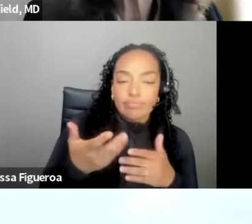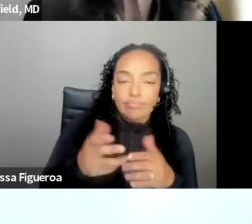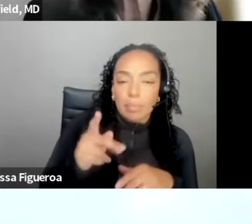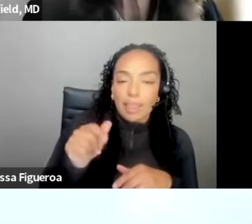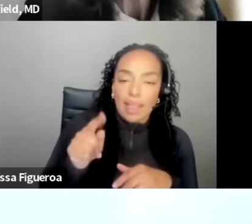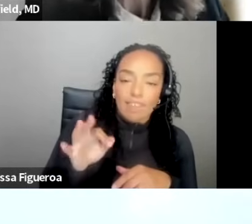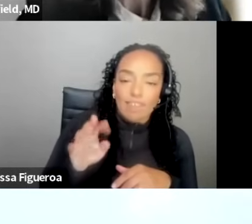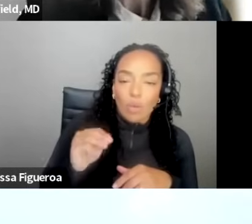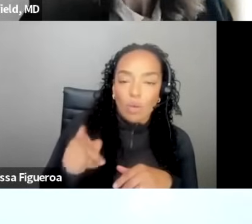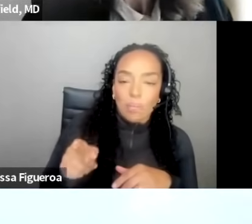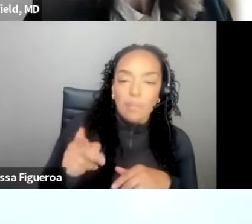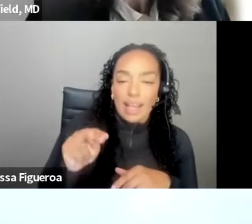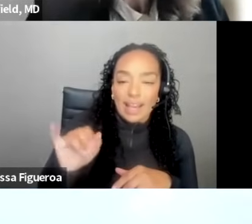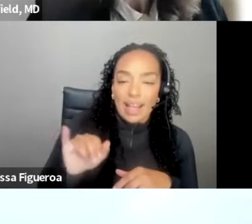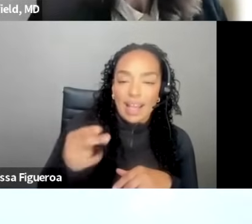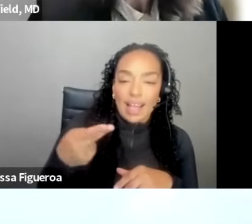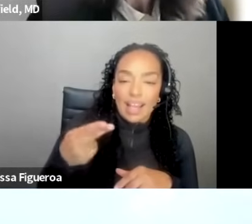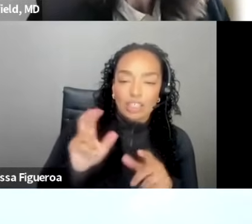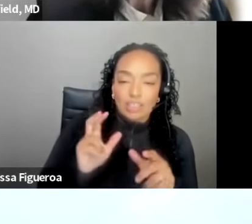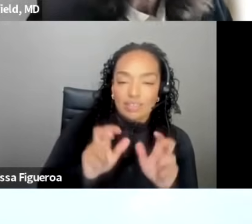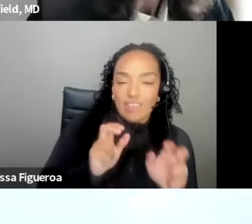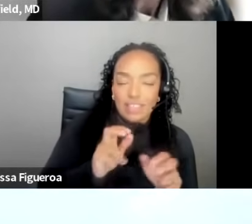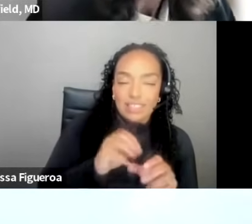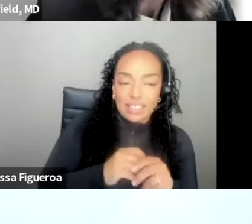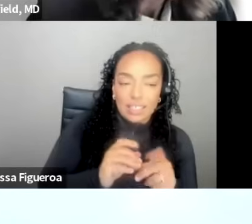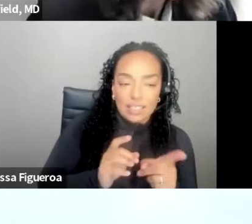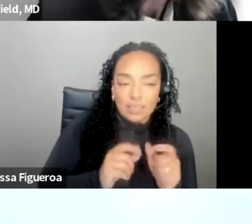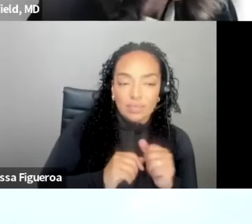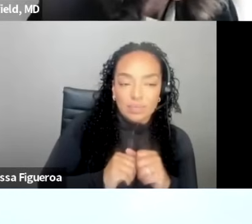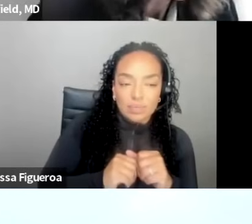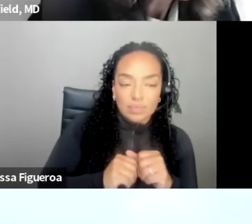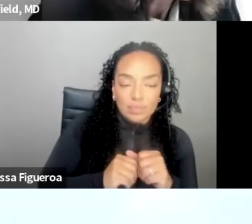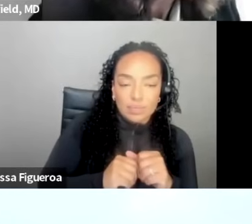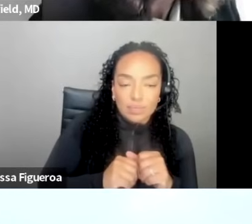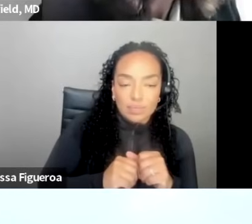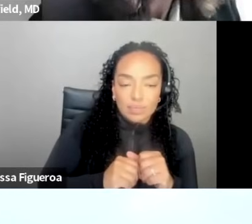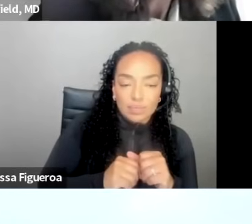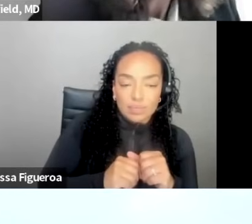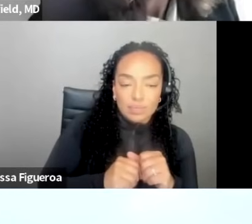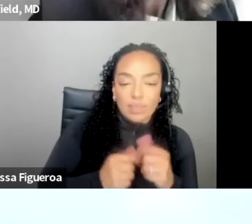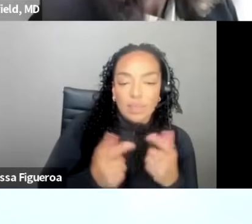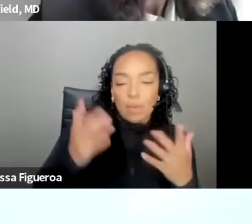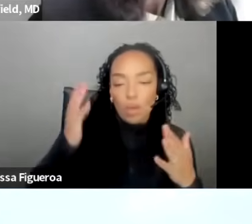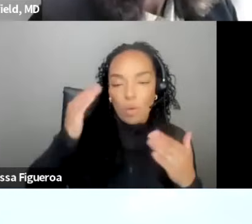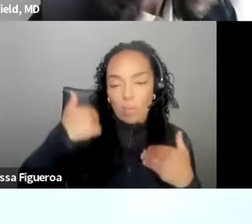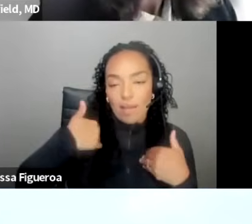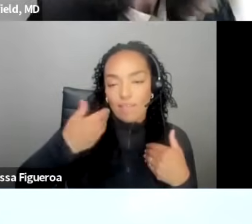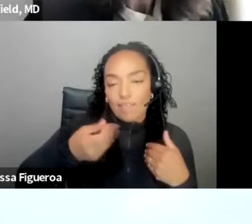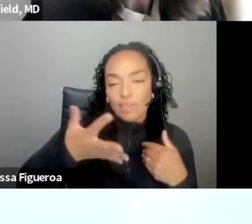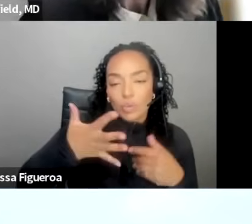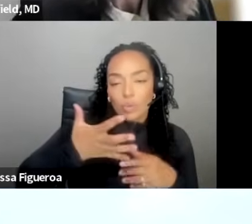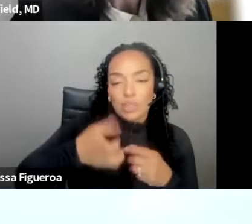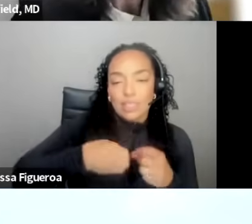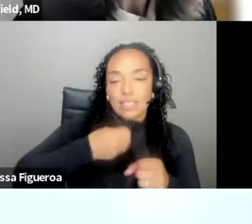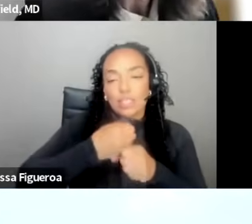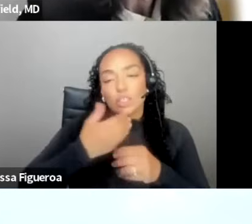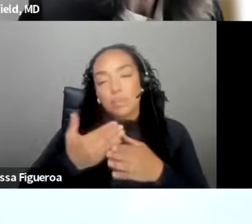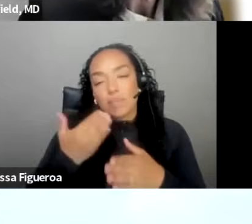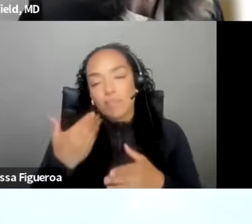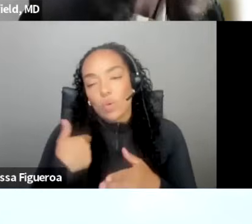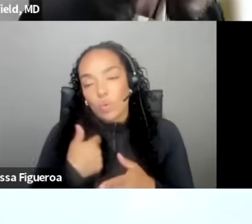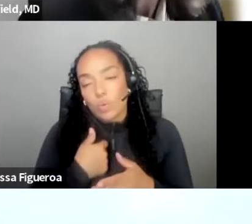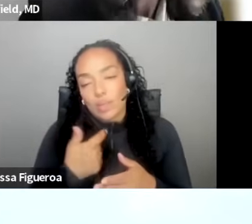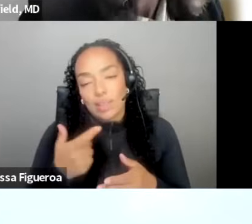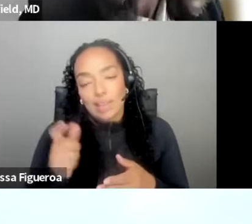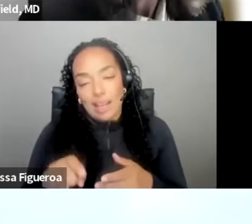likewise on next generation antivirals. Yeah. Because hopefully we have a few years or longer before we have to deal with